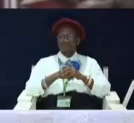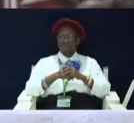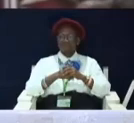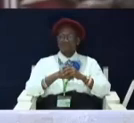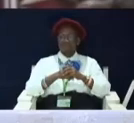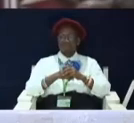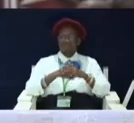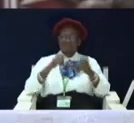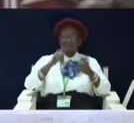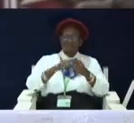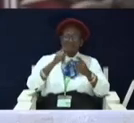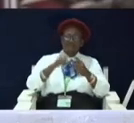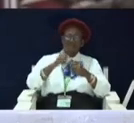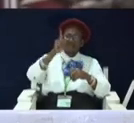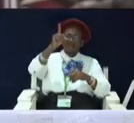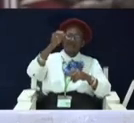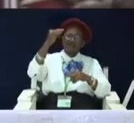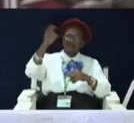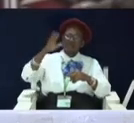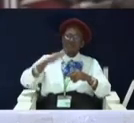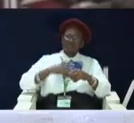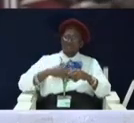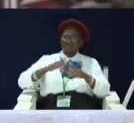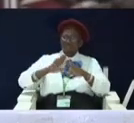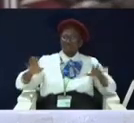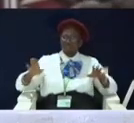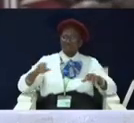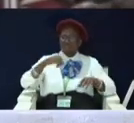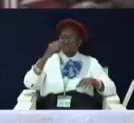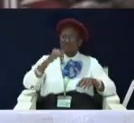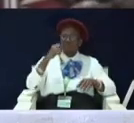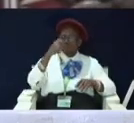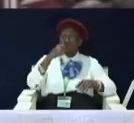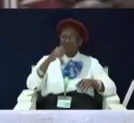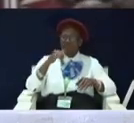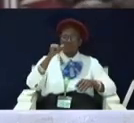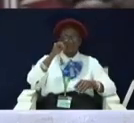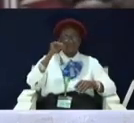And then one of my children who spoke yesterday